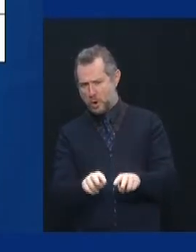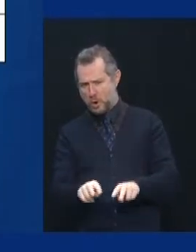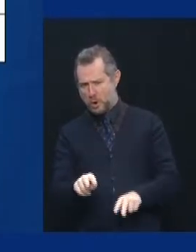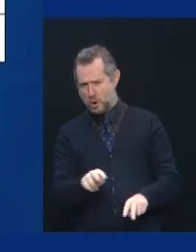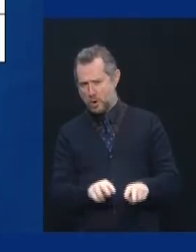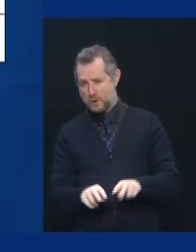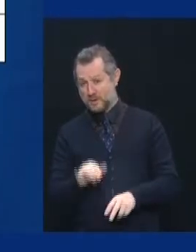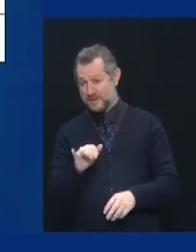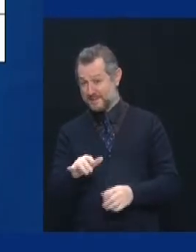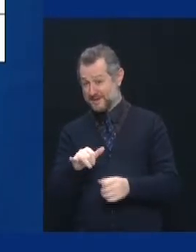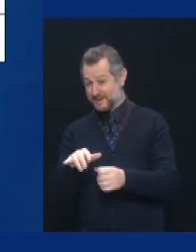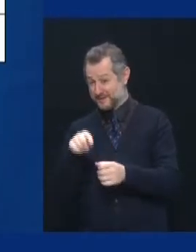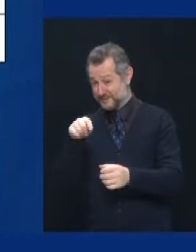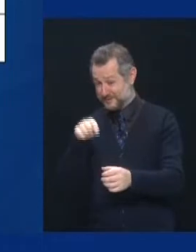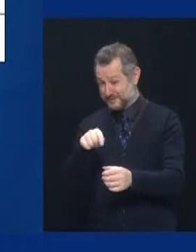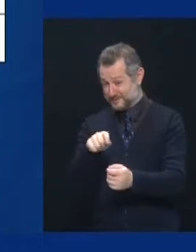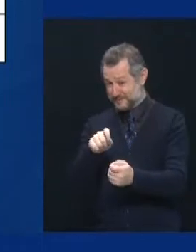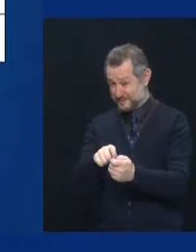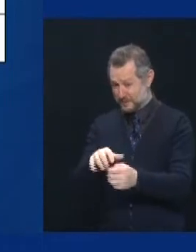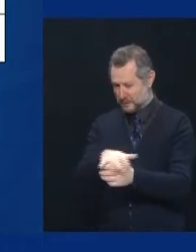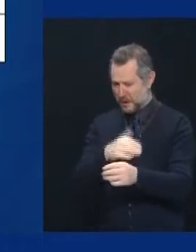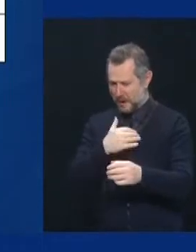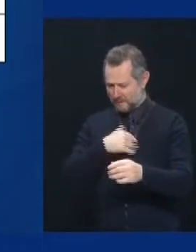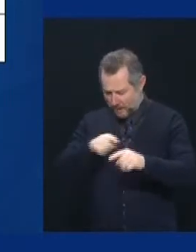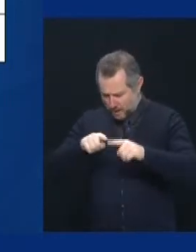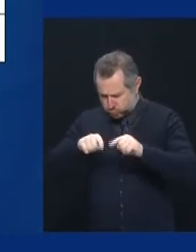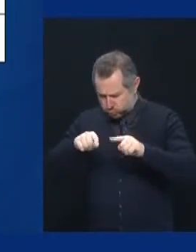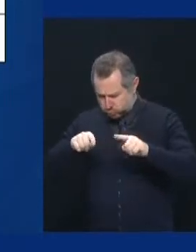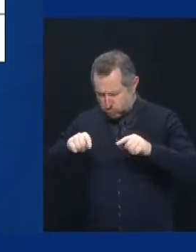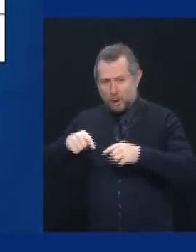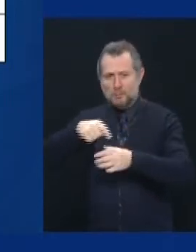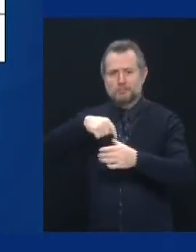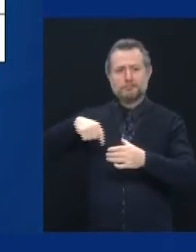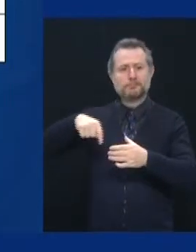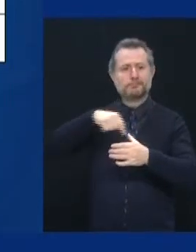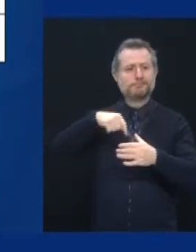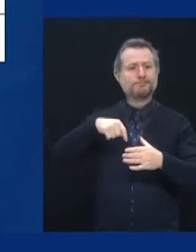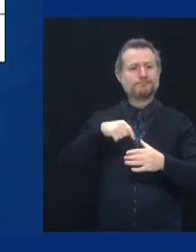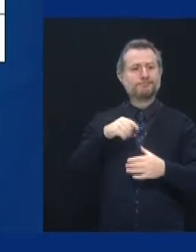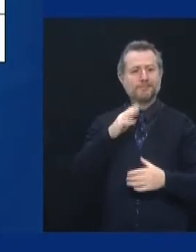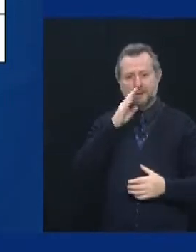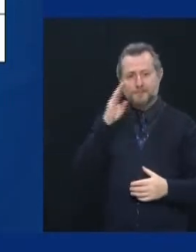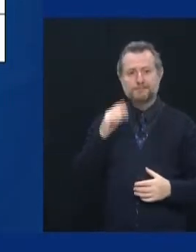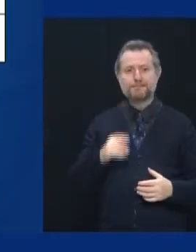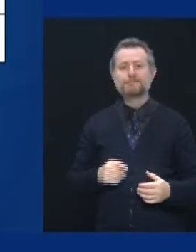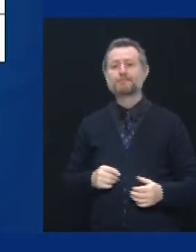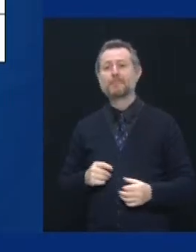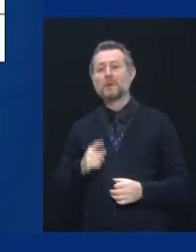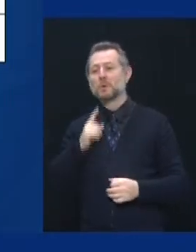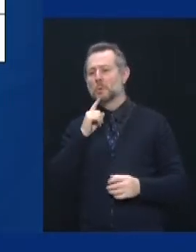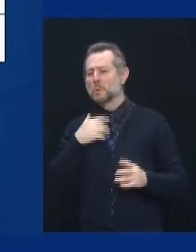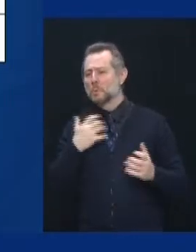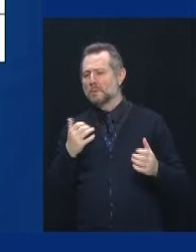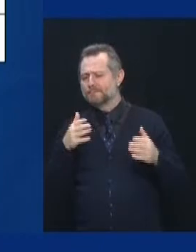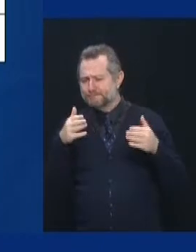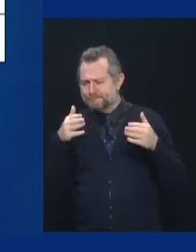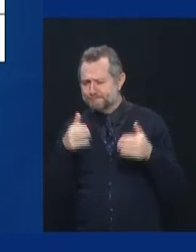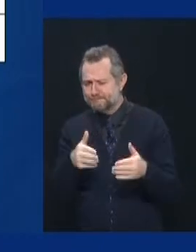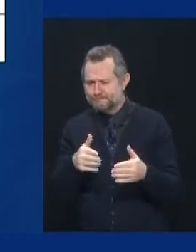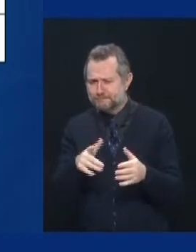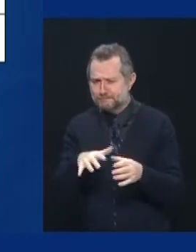regions of the state, different populations, different sizes, et cetera. Okay, let's look at differences